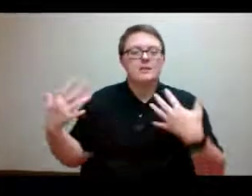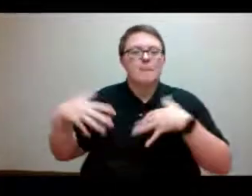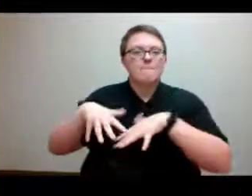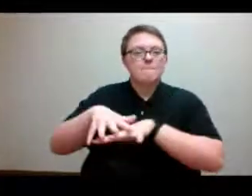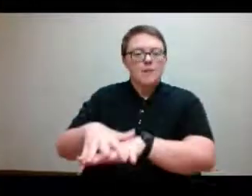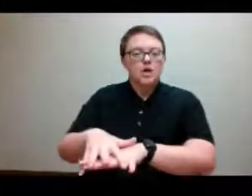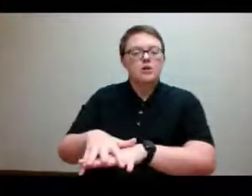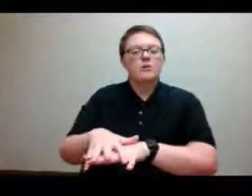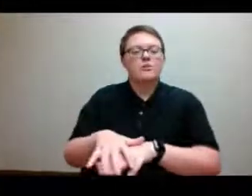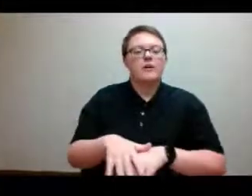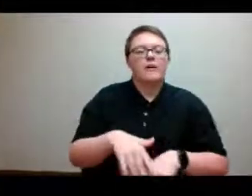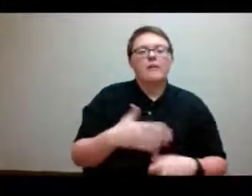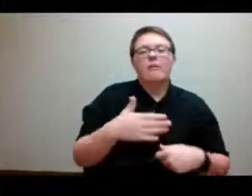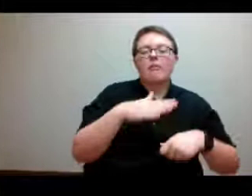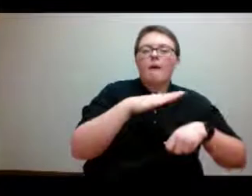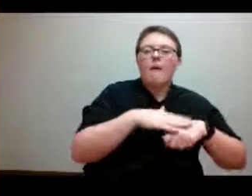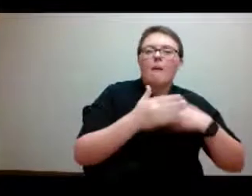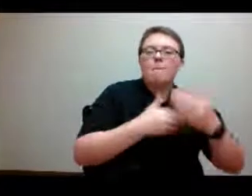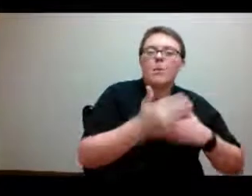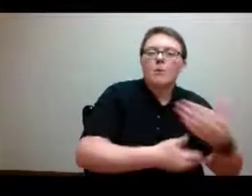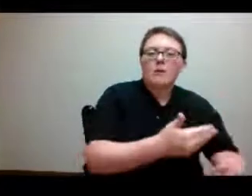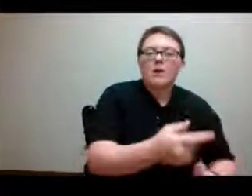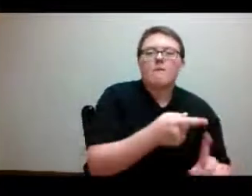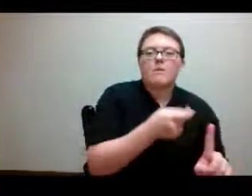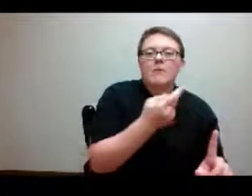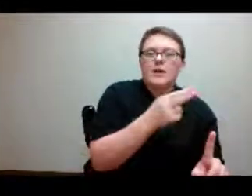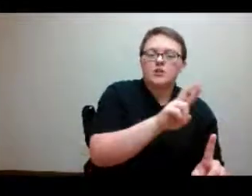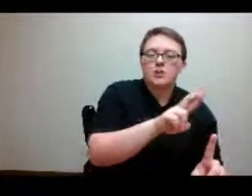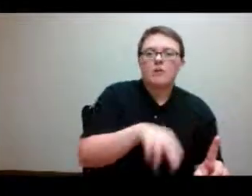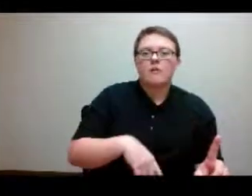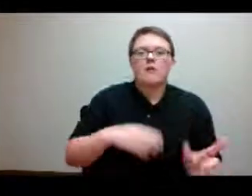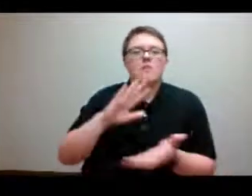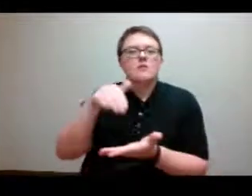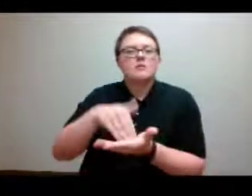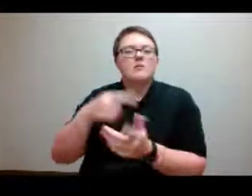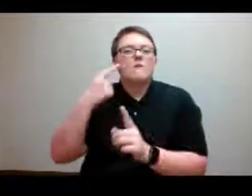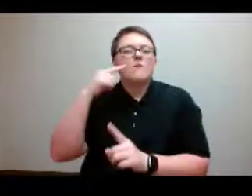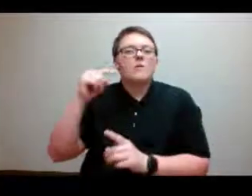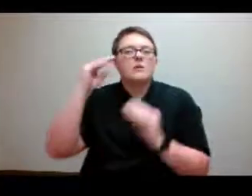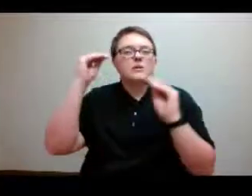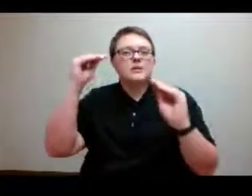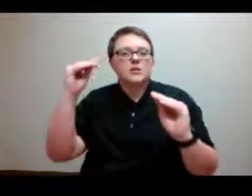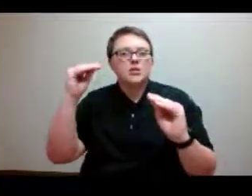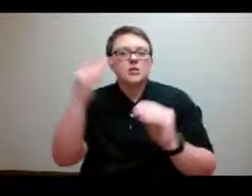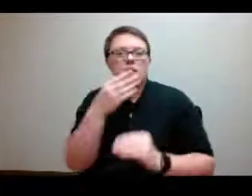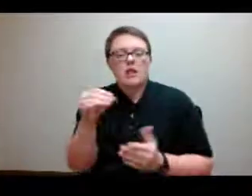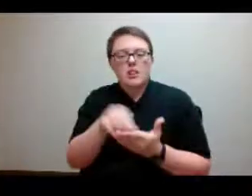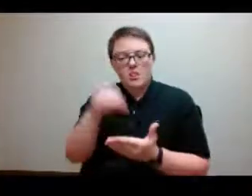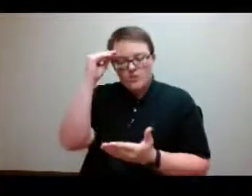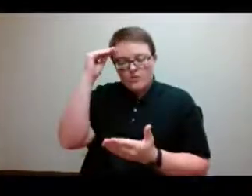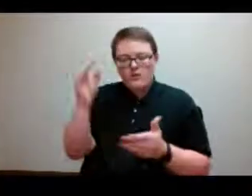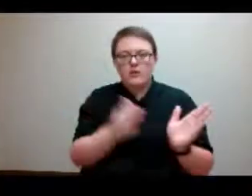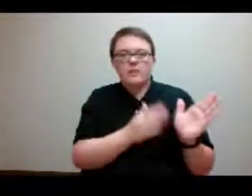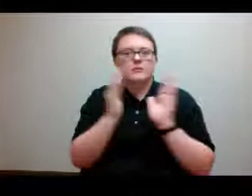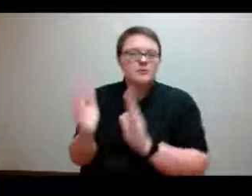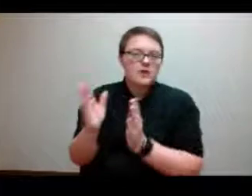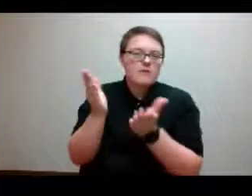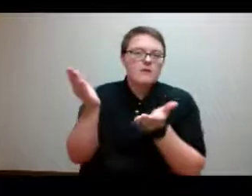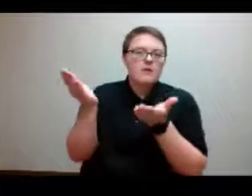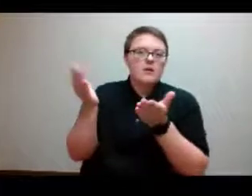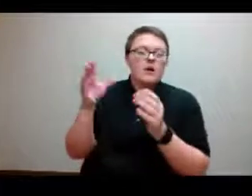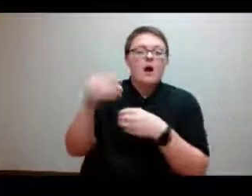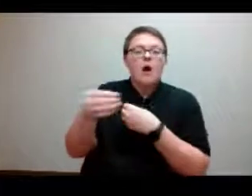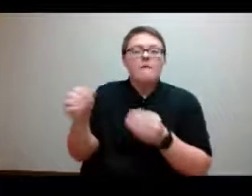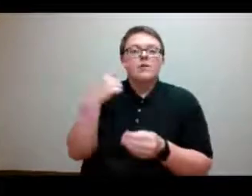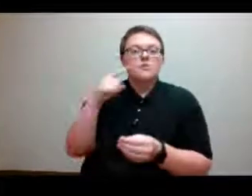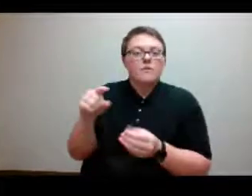from HR, the Center for Teaching and Learning, Student Development Services, and Academic Affairs. It's been a truly